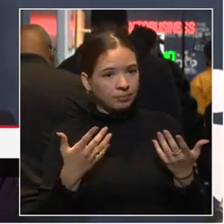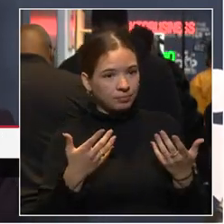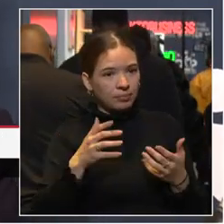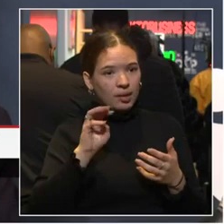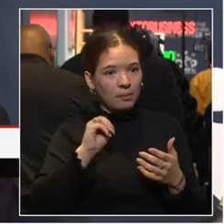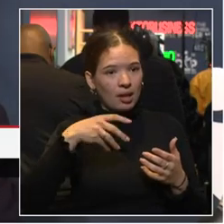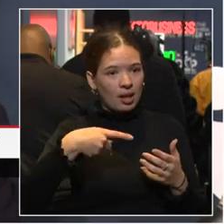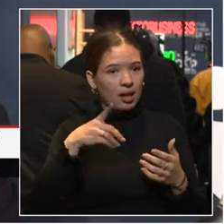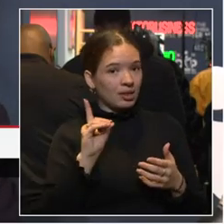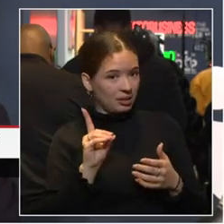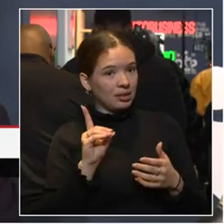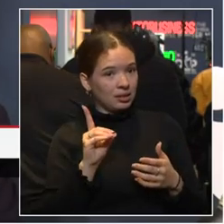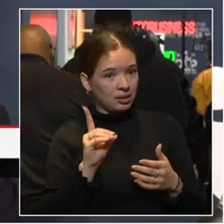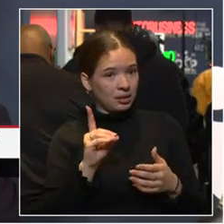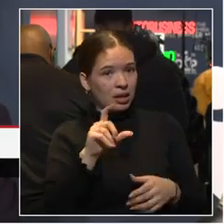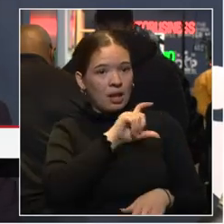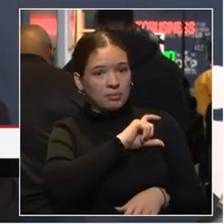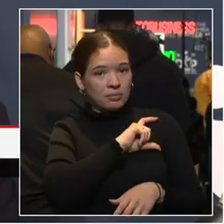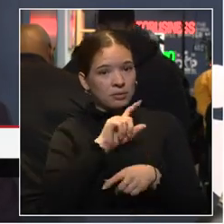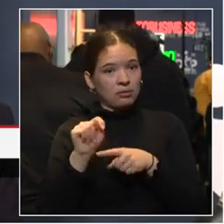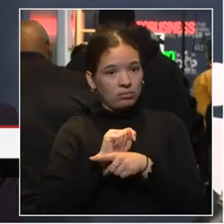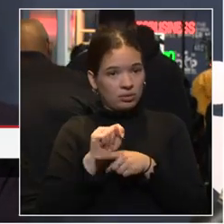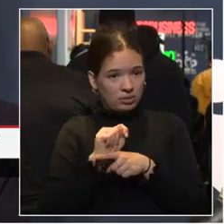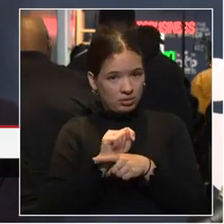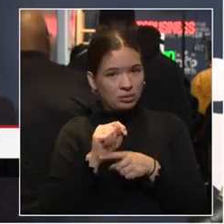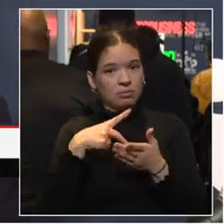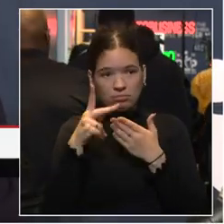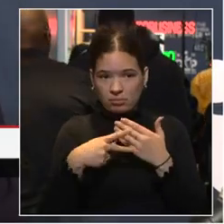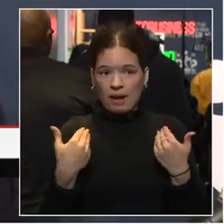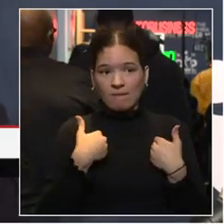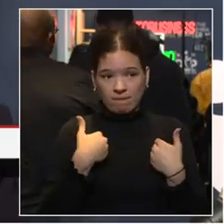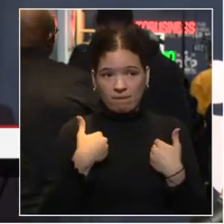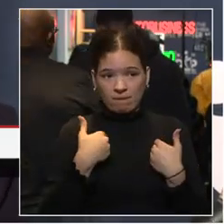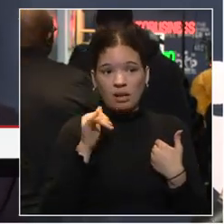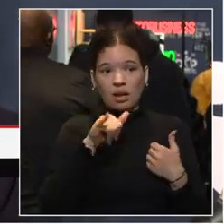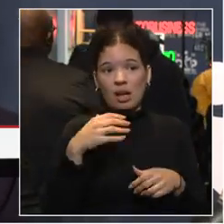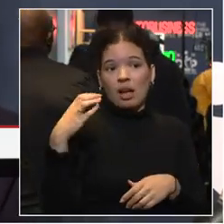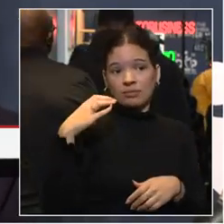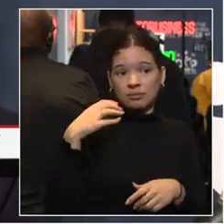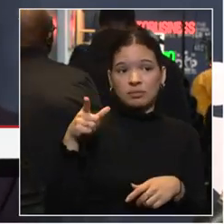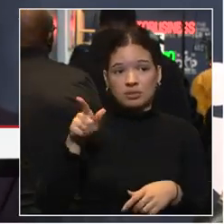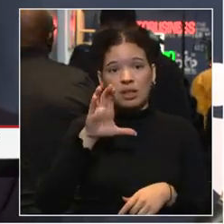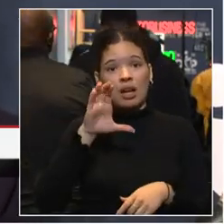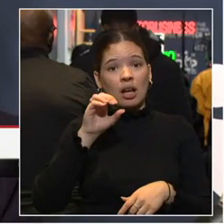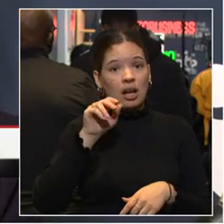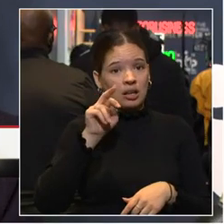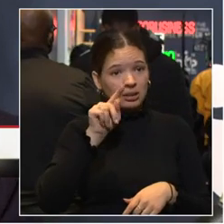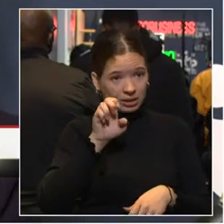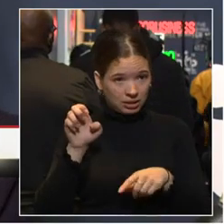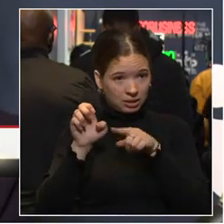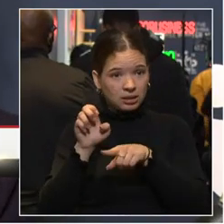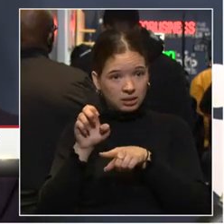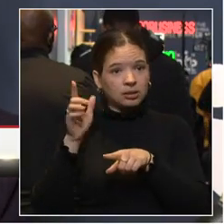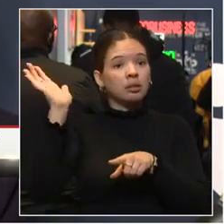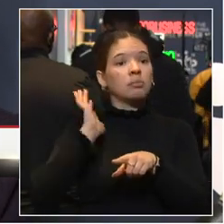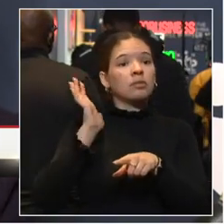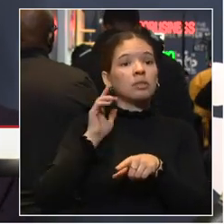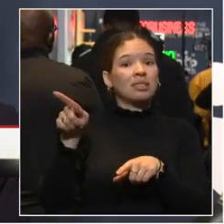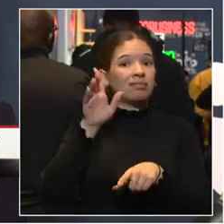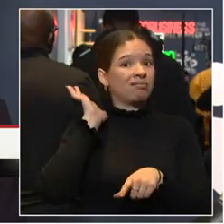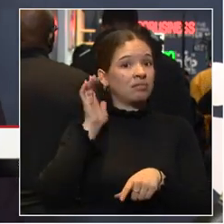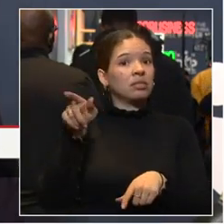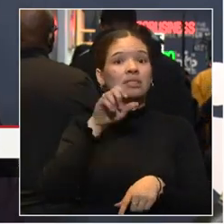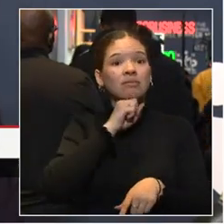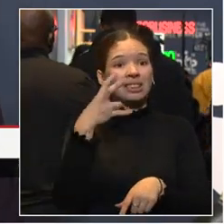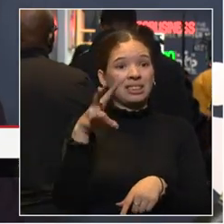program. And that program, Chief Conti was a 17-year-old high school student when he joined that